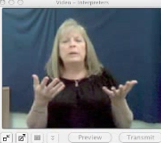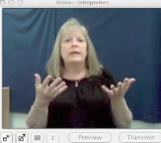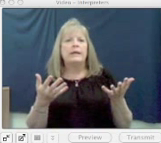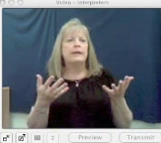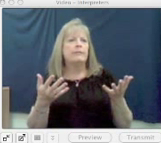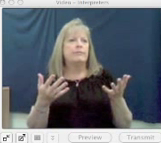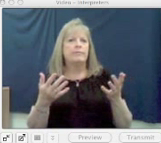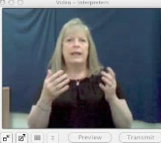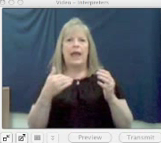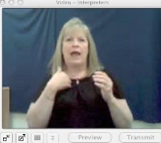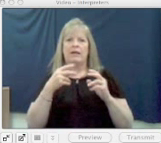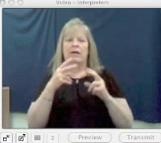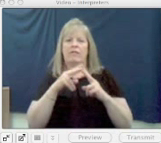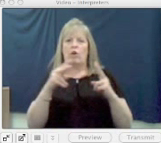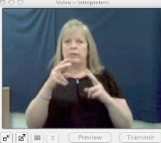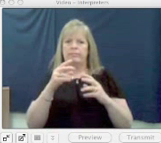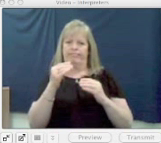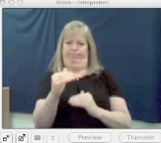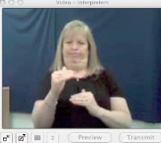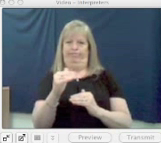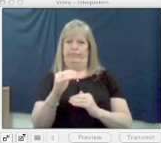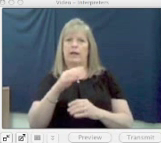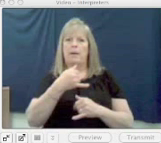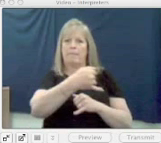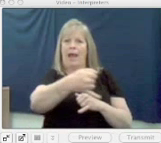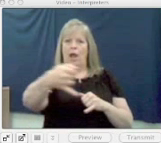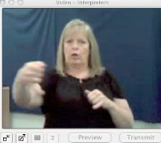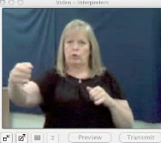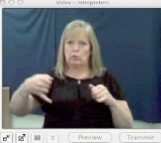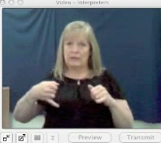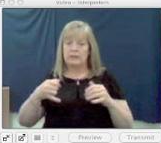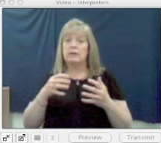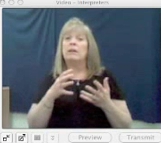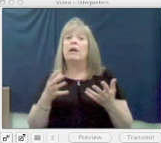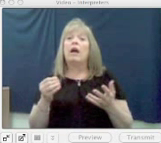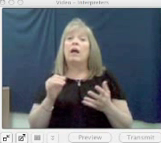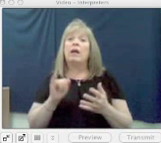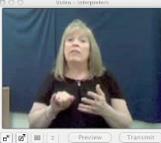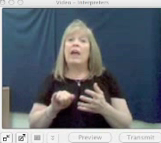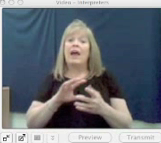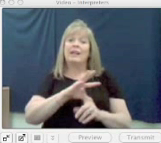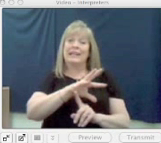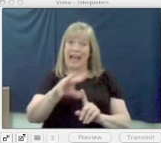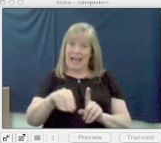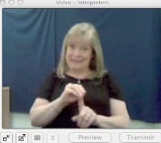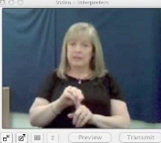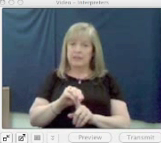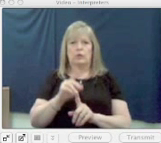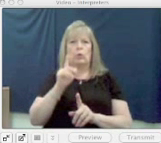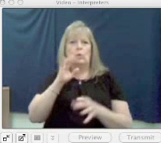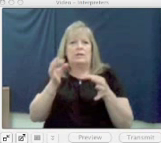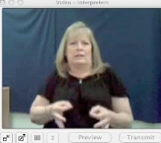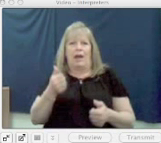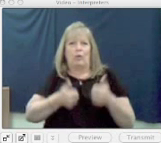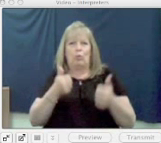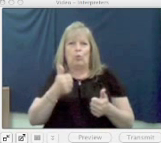restricted within boundaries. And the context determine those.